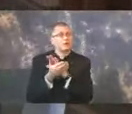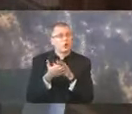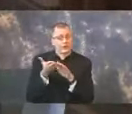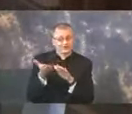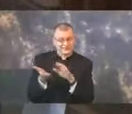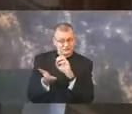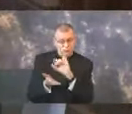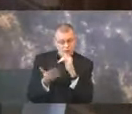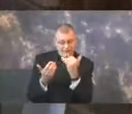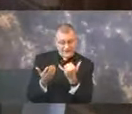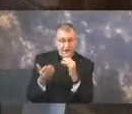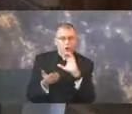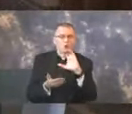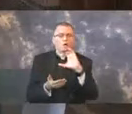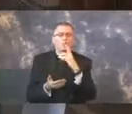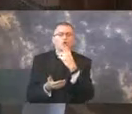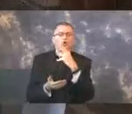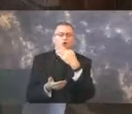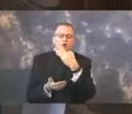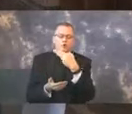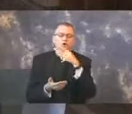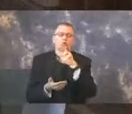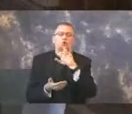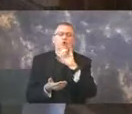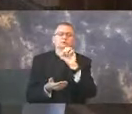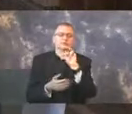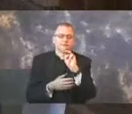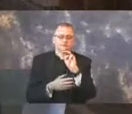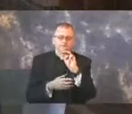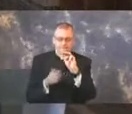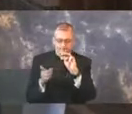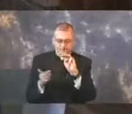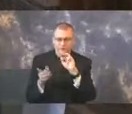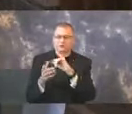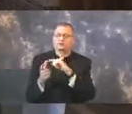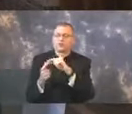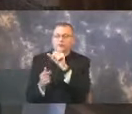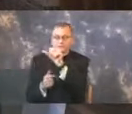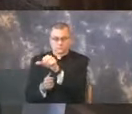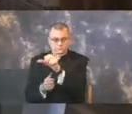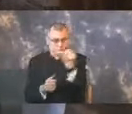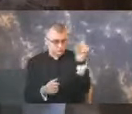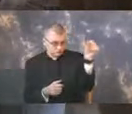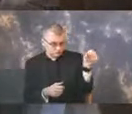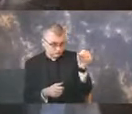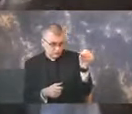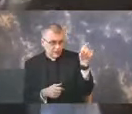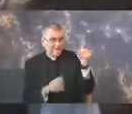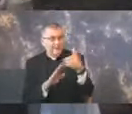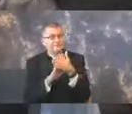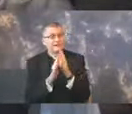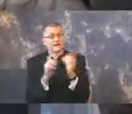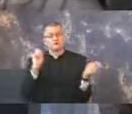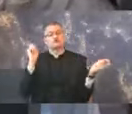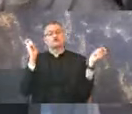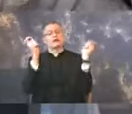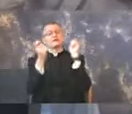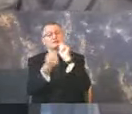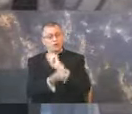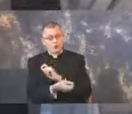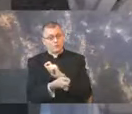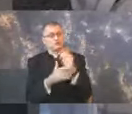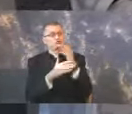the sacred chrism, so that all who are outwardly anointed with it may be inwardly transformed and come to share in eternal